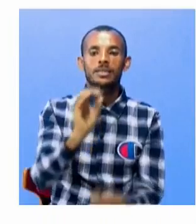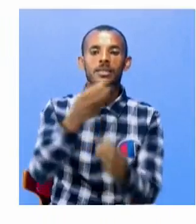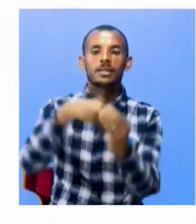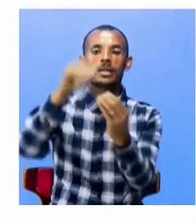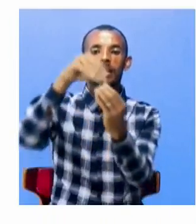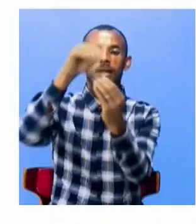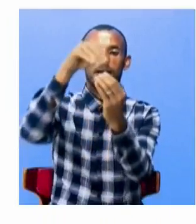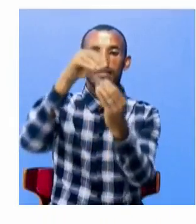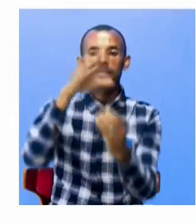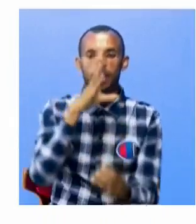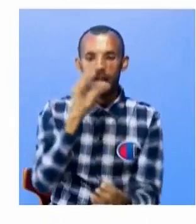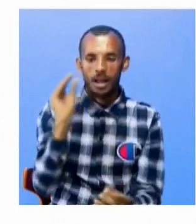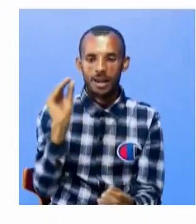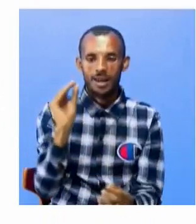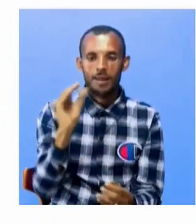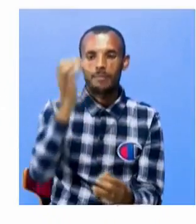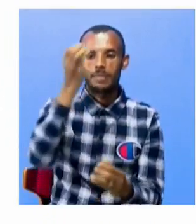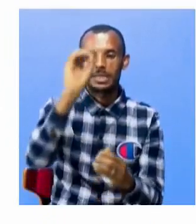increase,